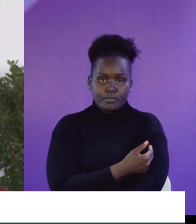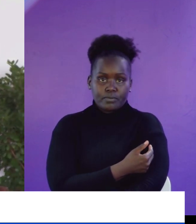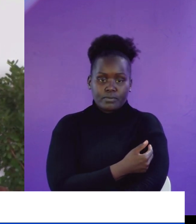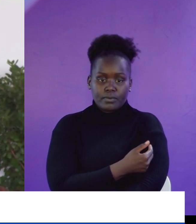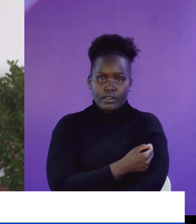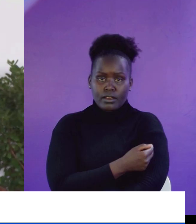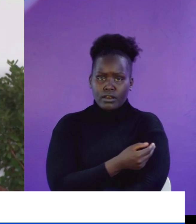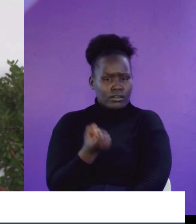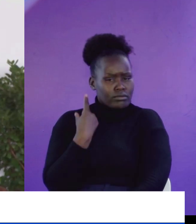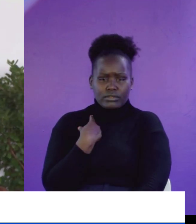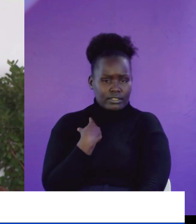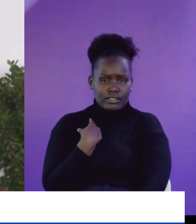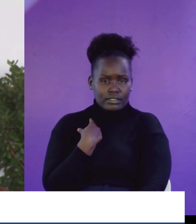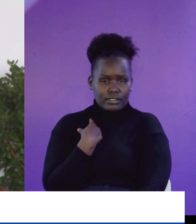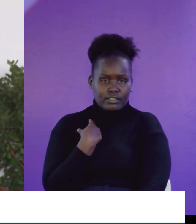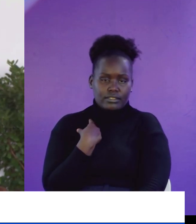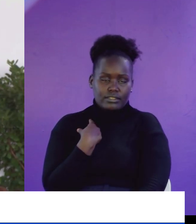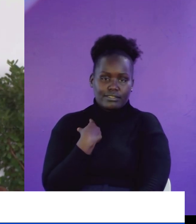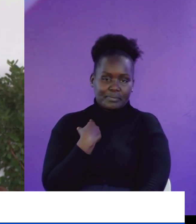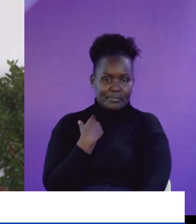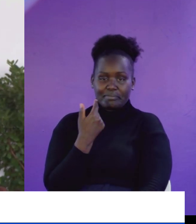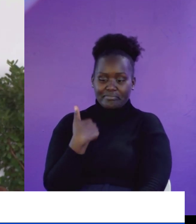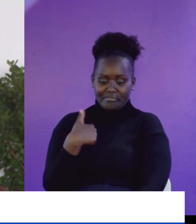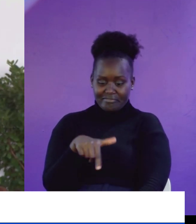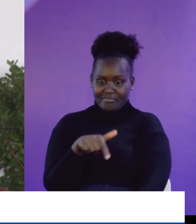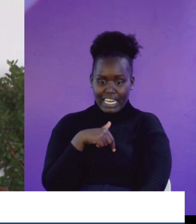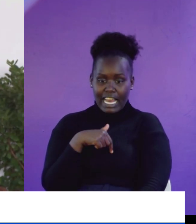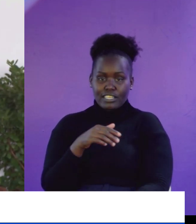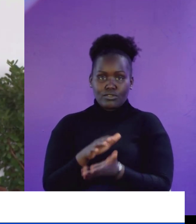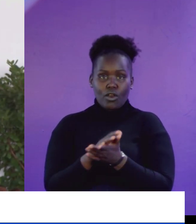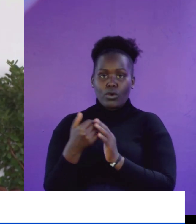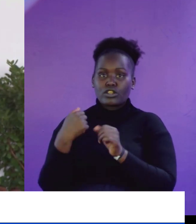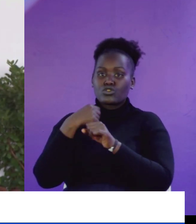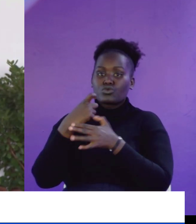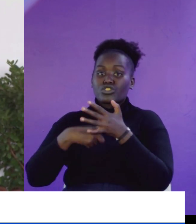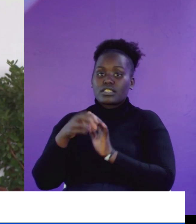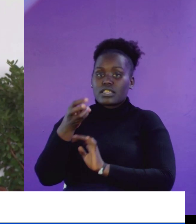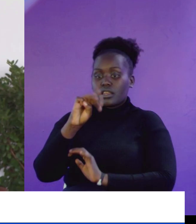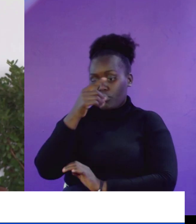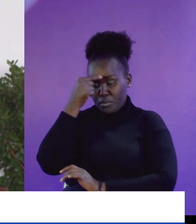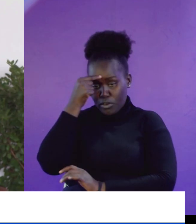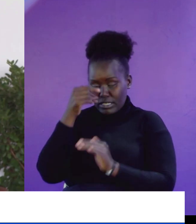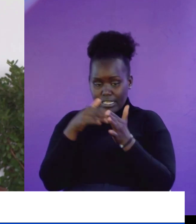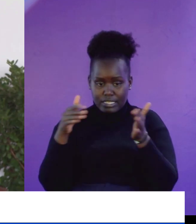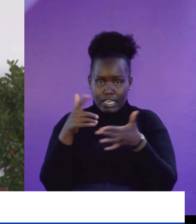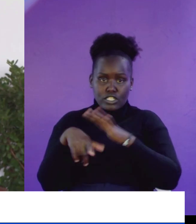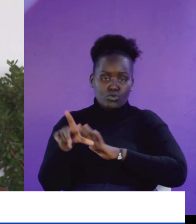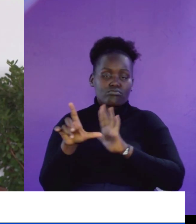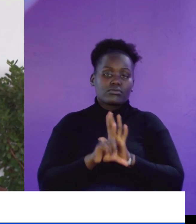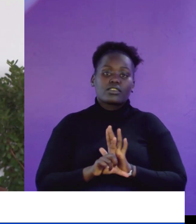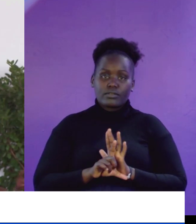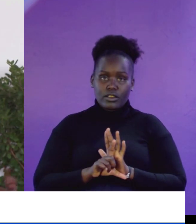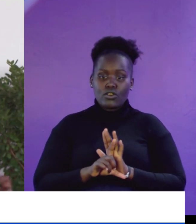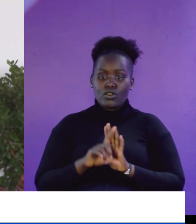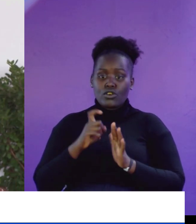nyinyi mnanielewa? We are going to prosecute them because it is against the law to